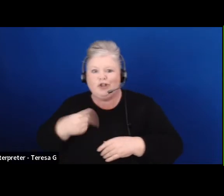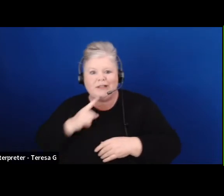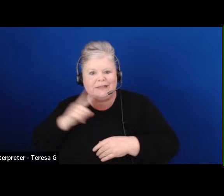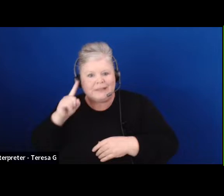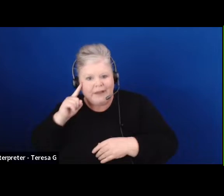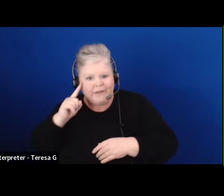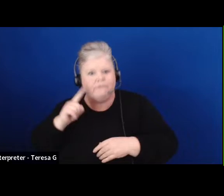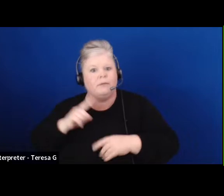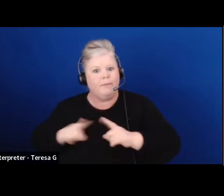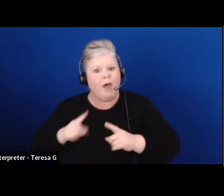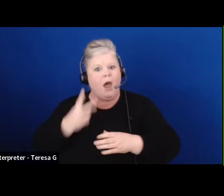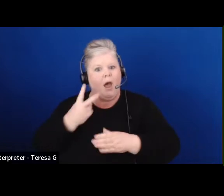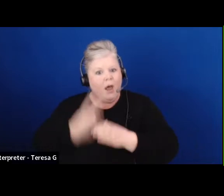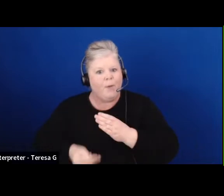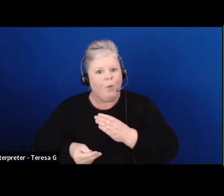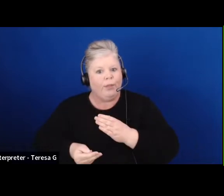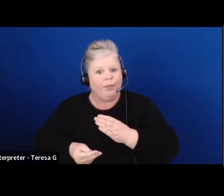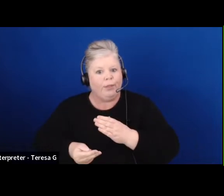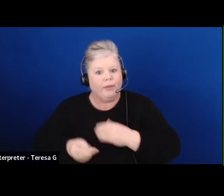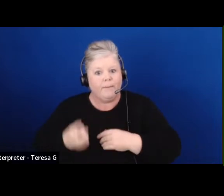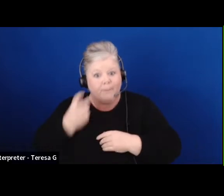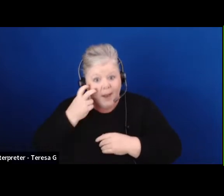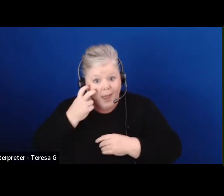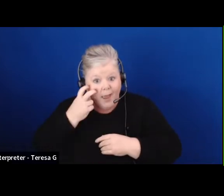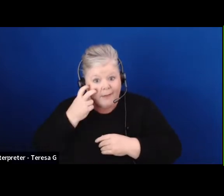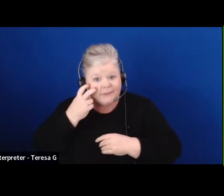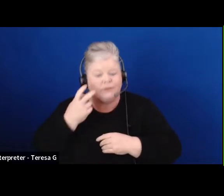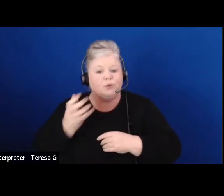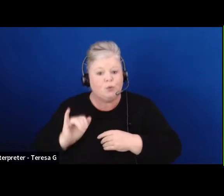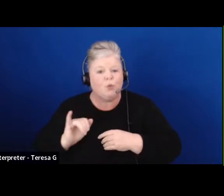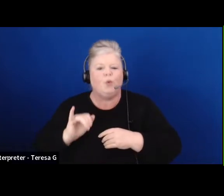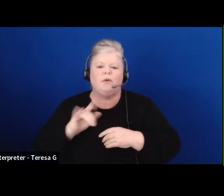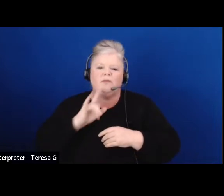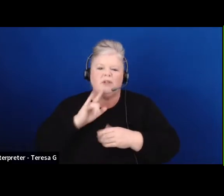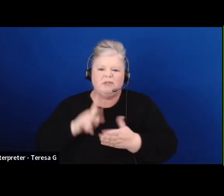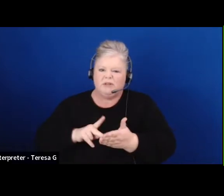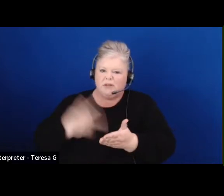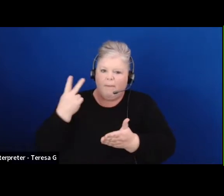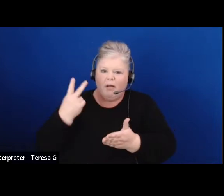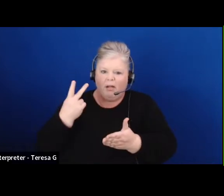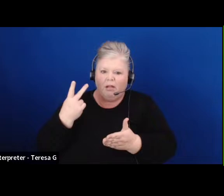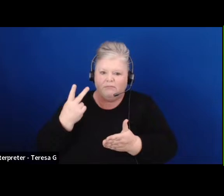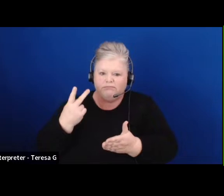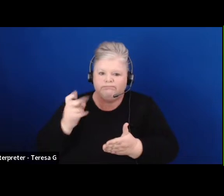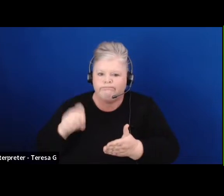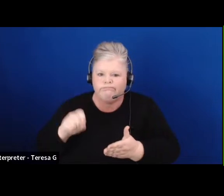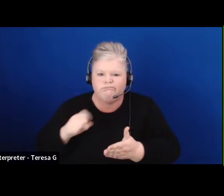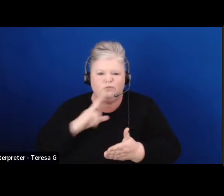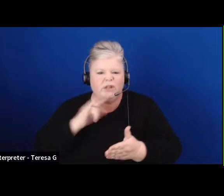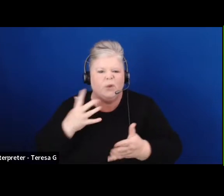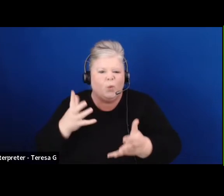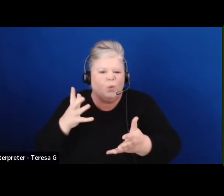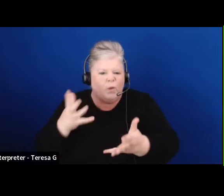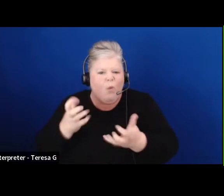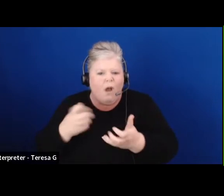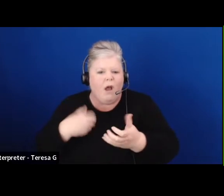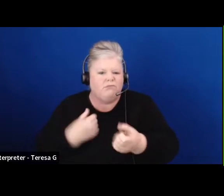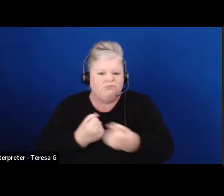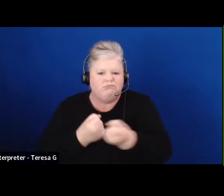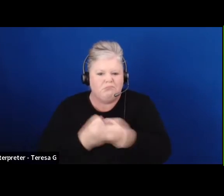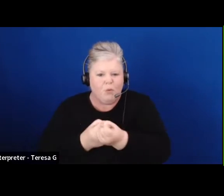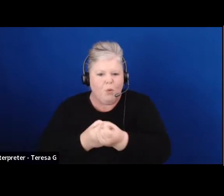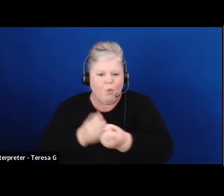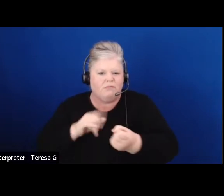blind. It's just double. And so we really want to help this community.